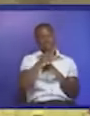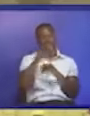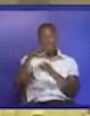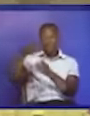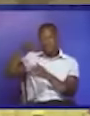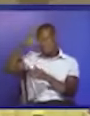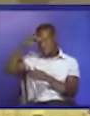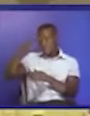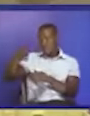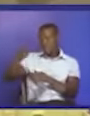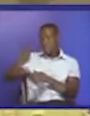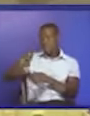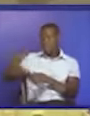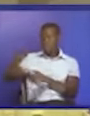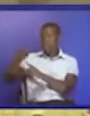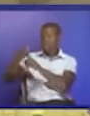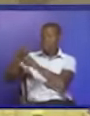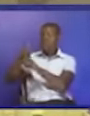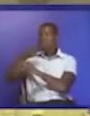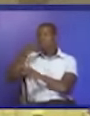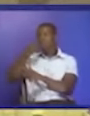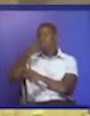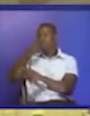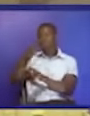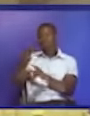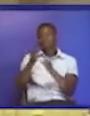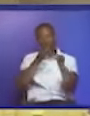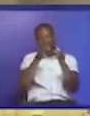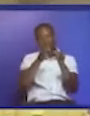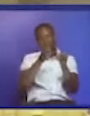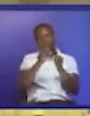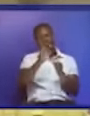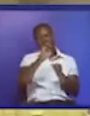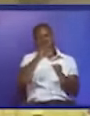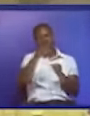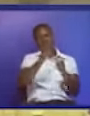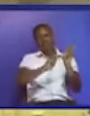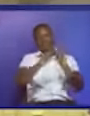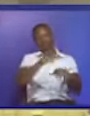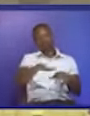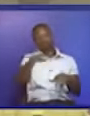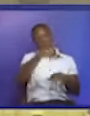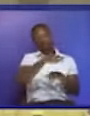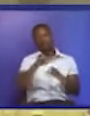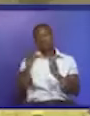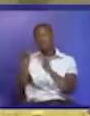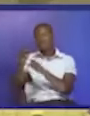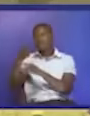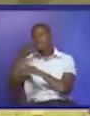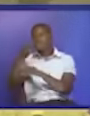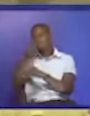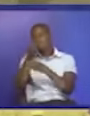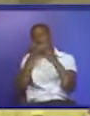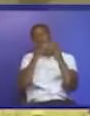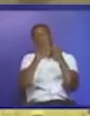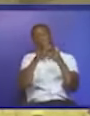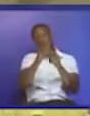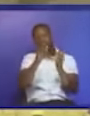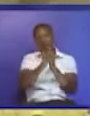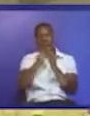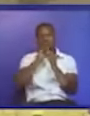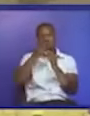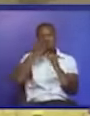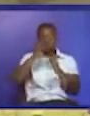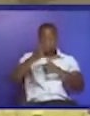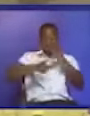church in Ephesus and he began to speak to them. And he said that a grace was given to him. That grace will